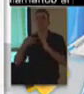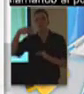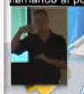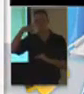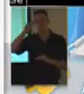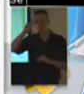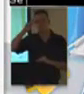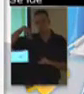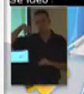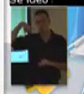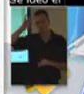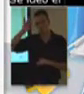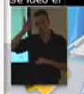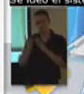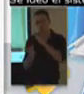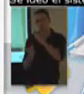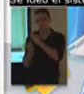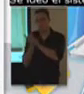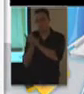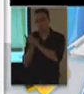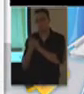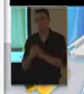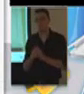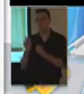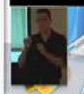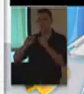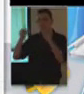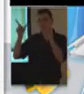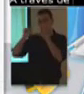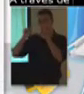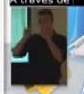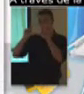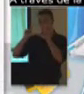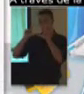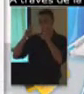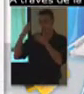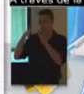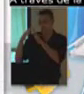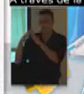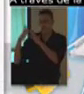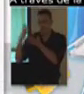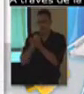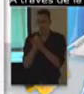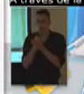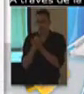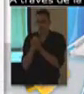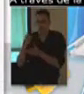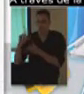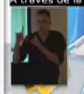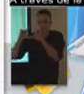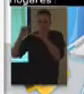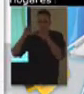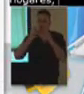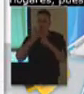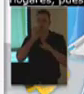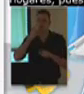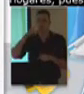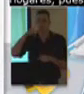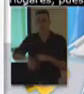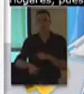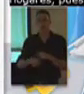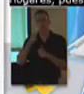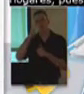Bruno system is produced by the Elea company, and using a television screen, which everybody has, when somebody